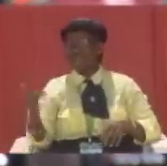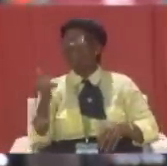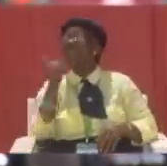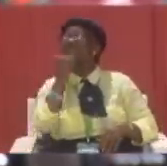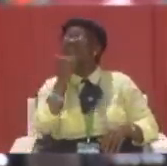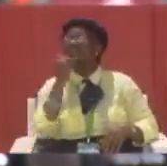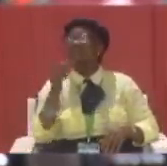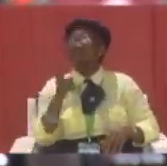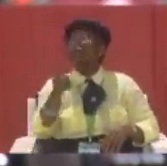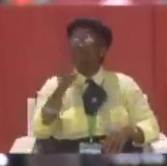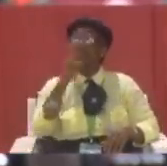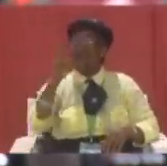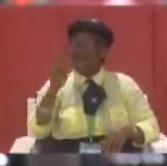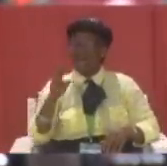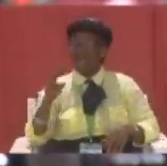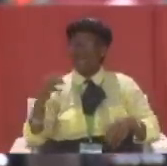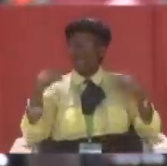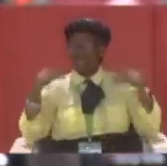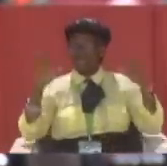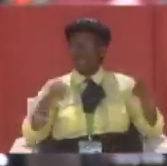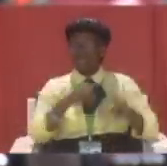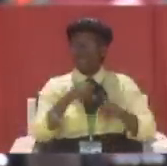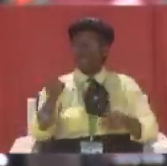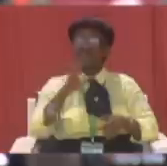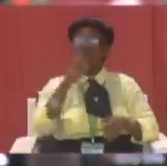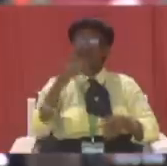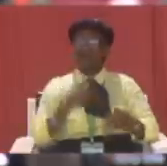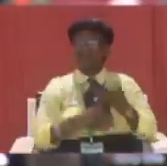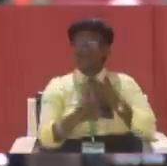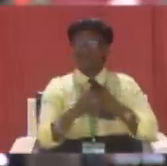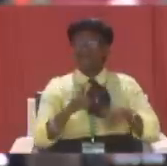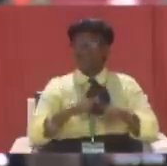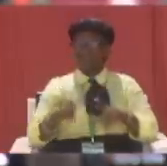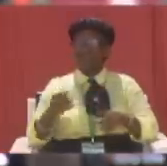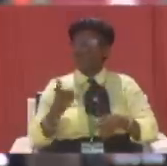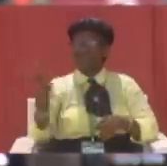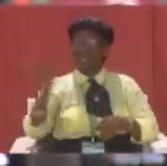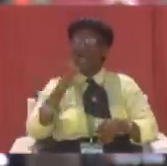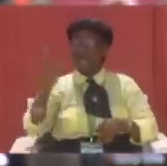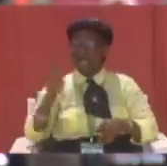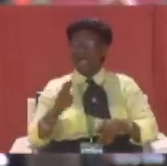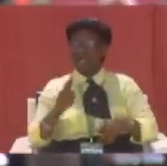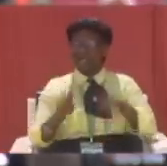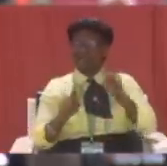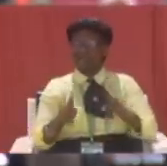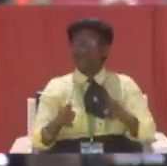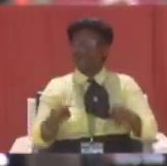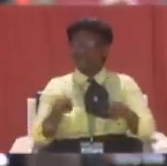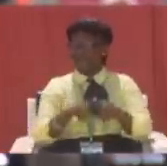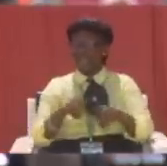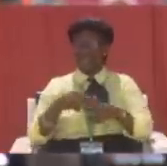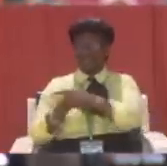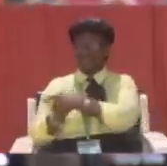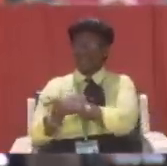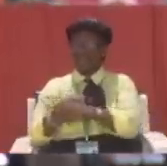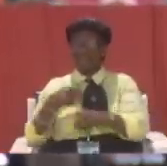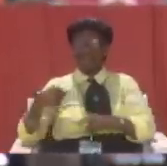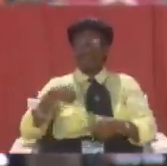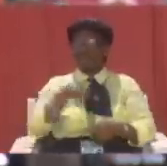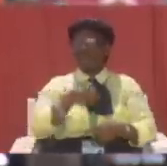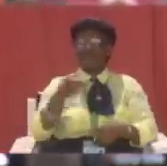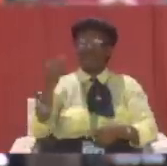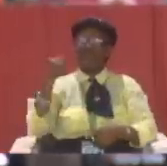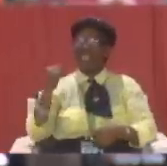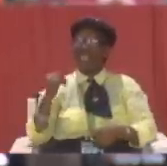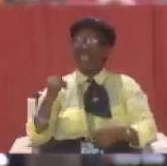Congratulations. But there are some people like me. We were rotting until God found